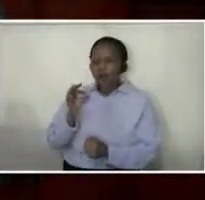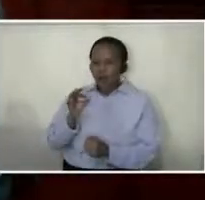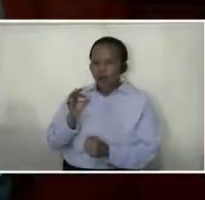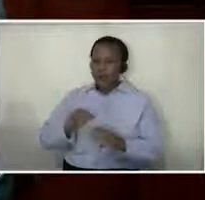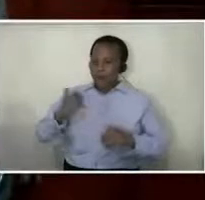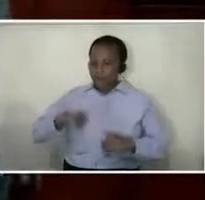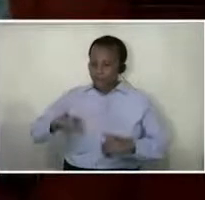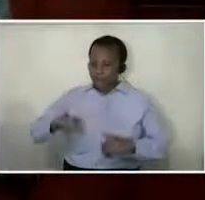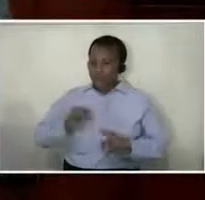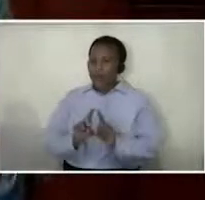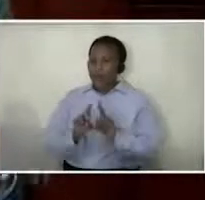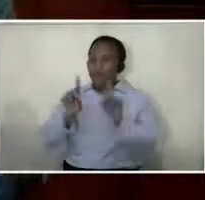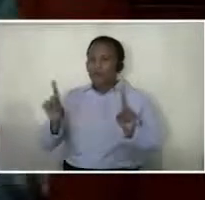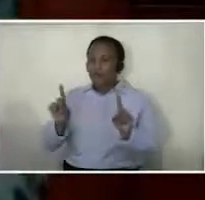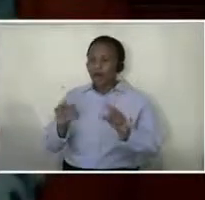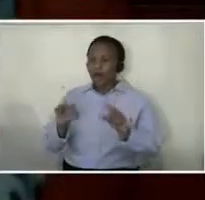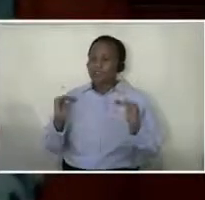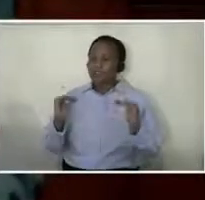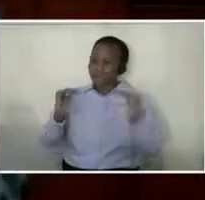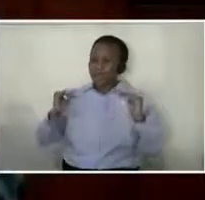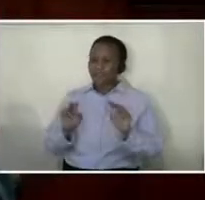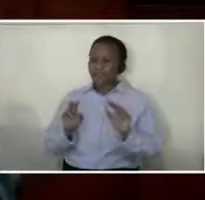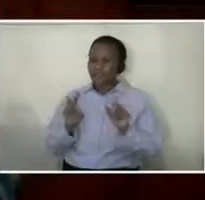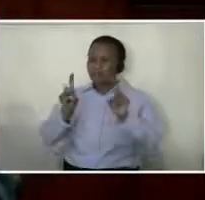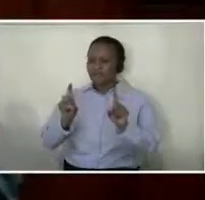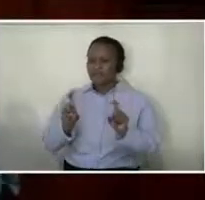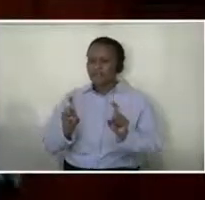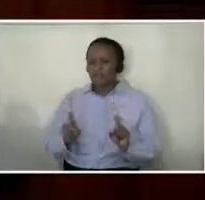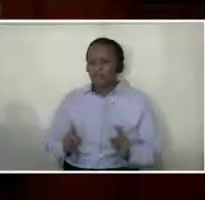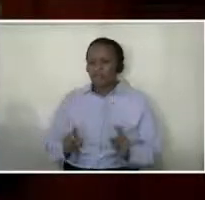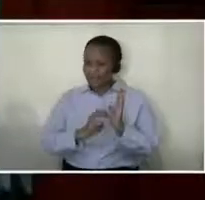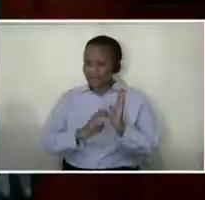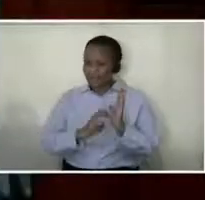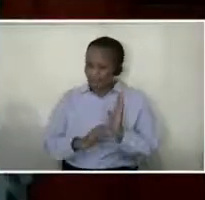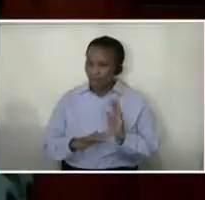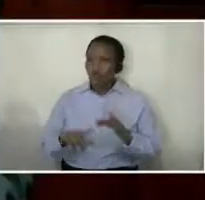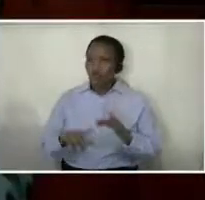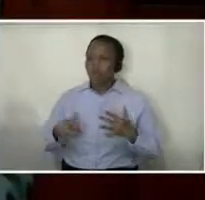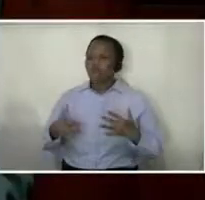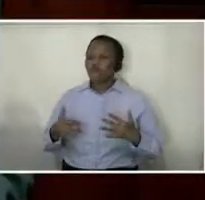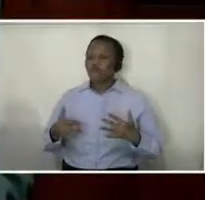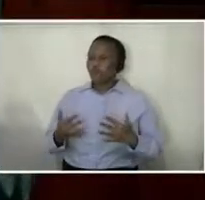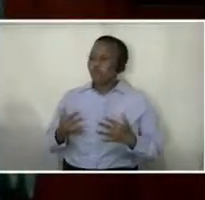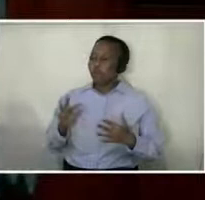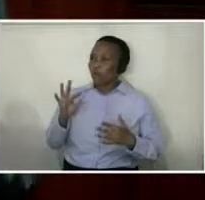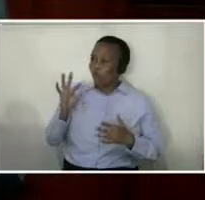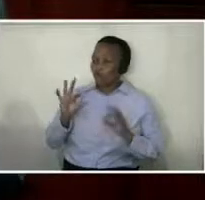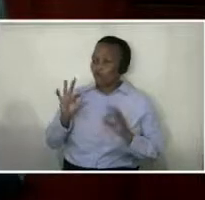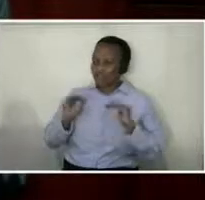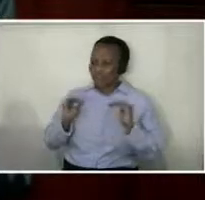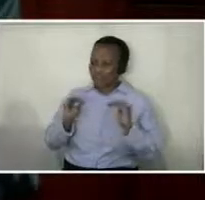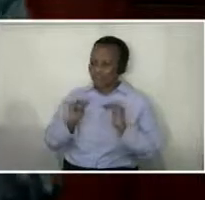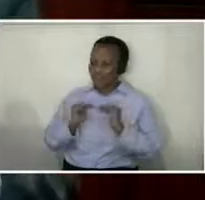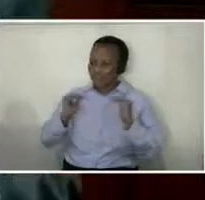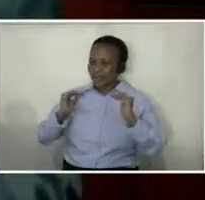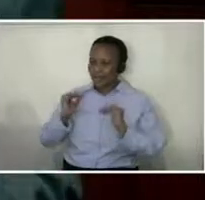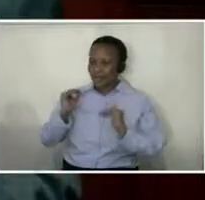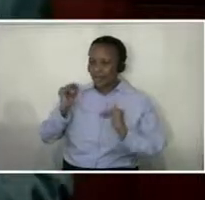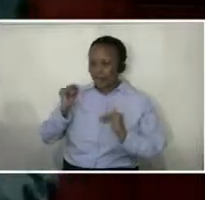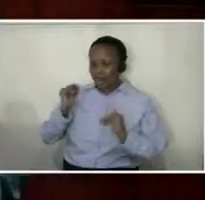shared standards and principles on what standards of governance needs to be adhered